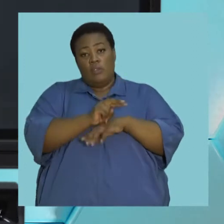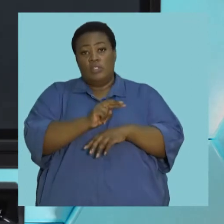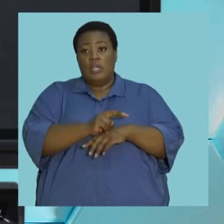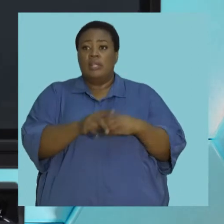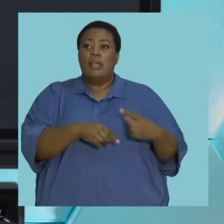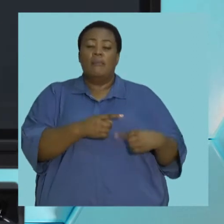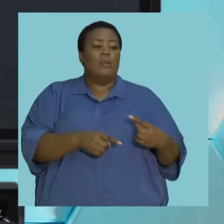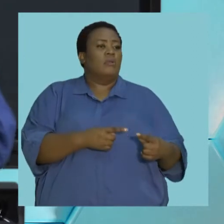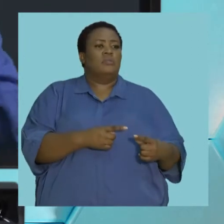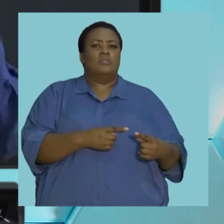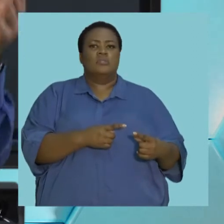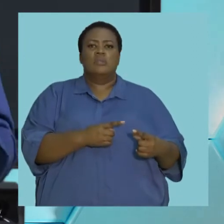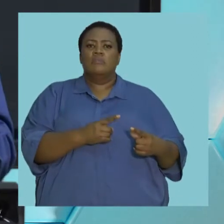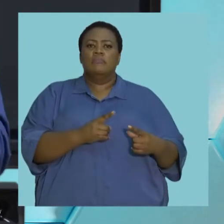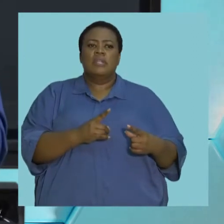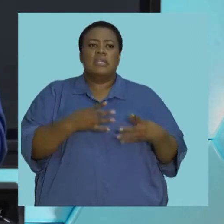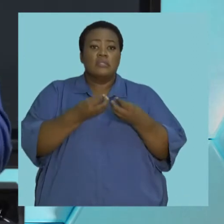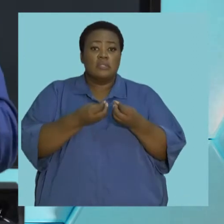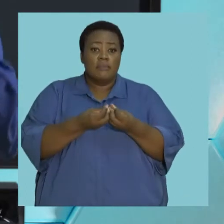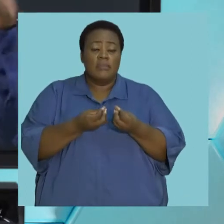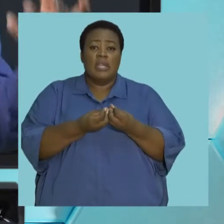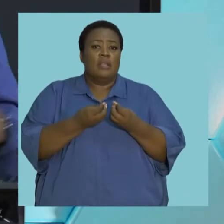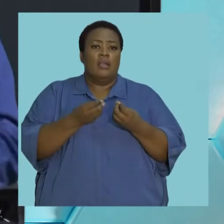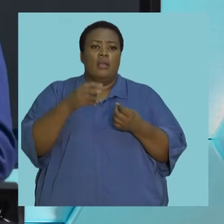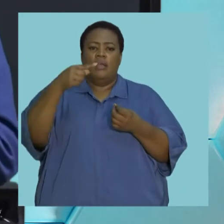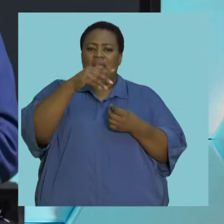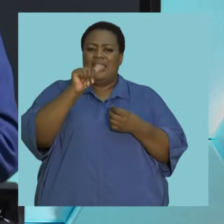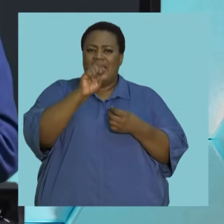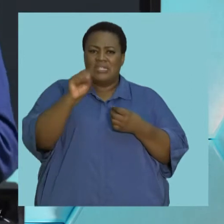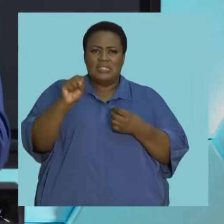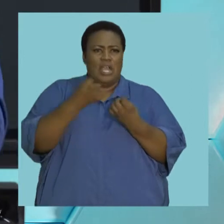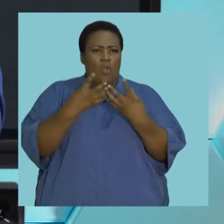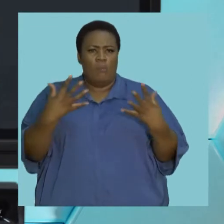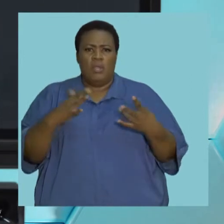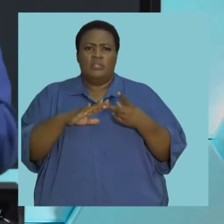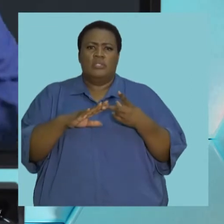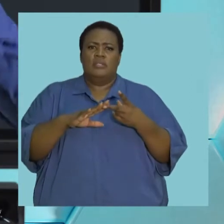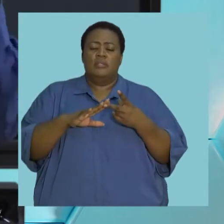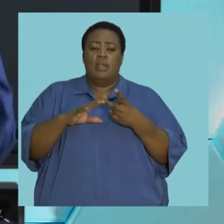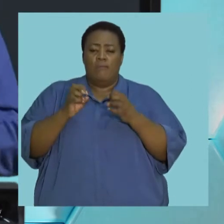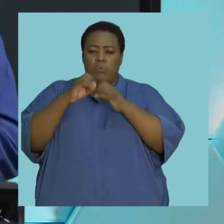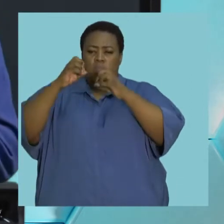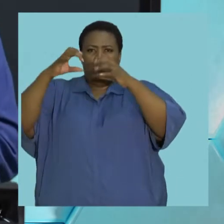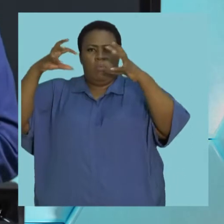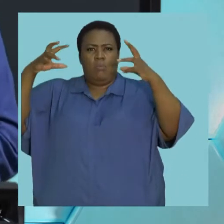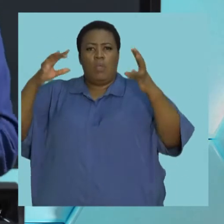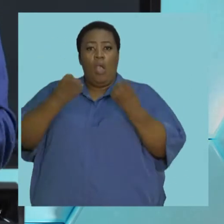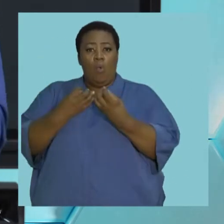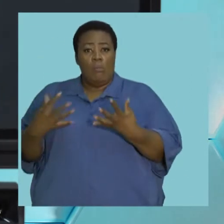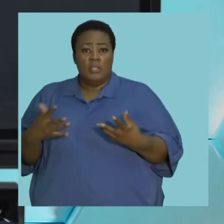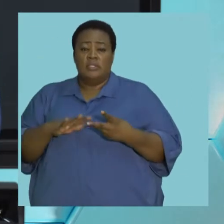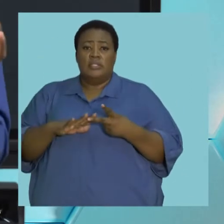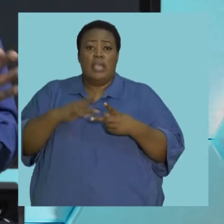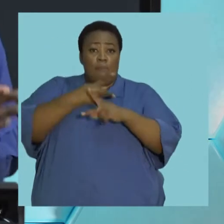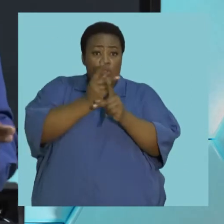around the rate of a reaction by looking at the amount of gas, by looking at the number of bubbles that are produced, by looking at